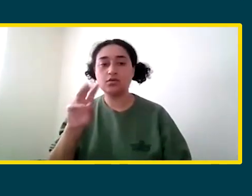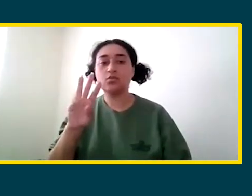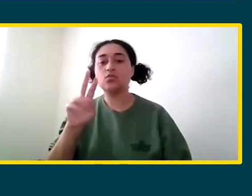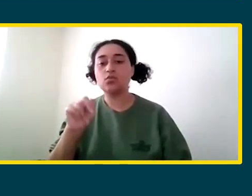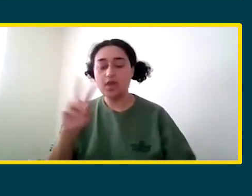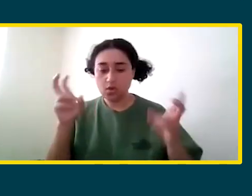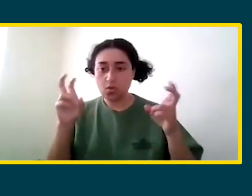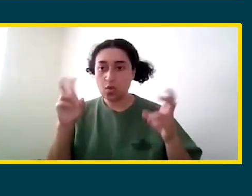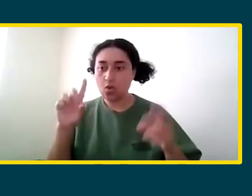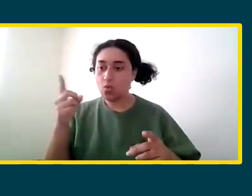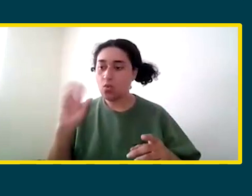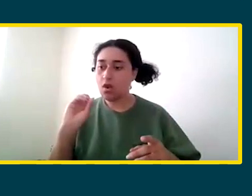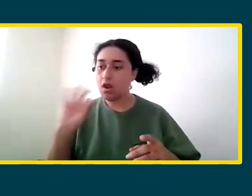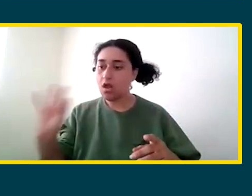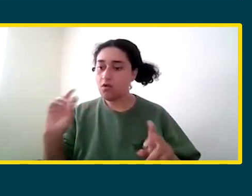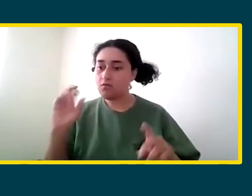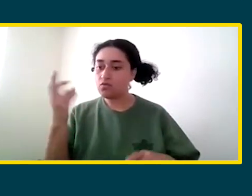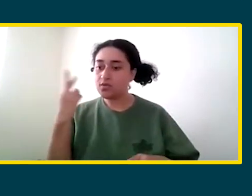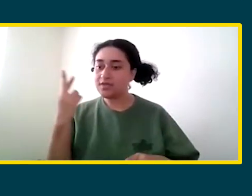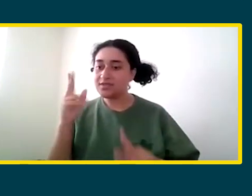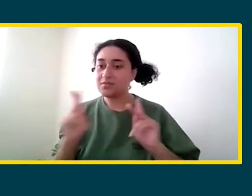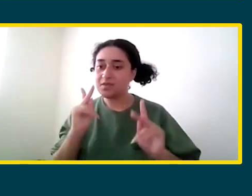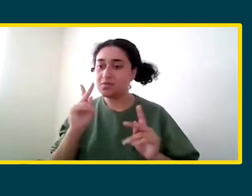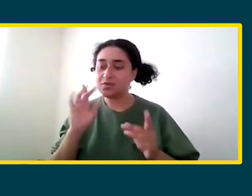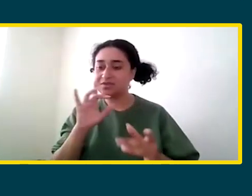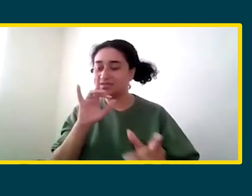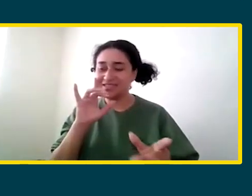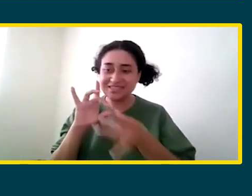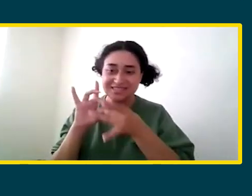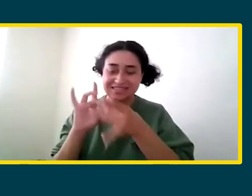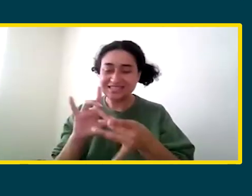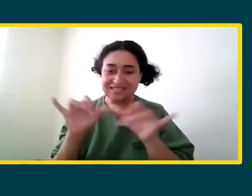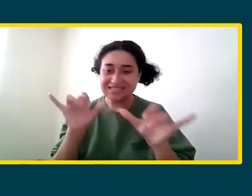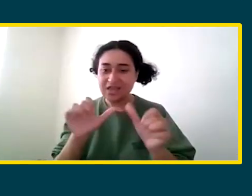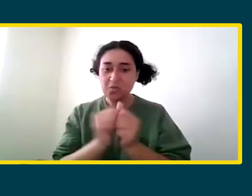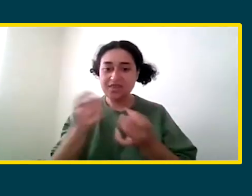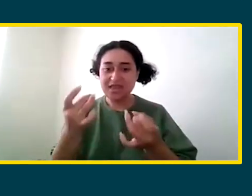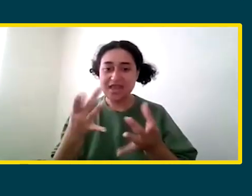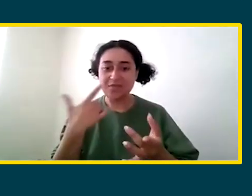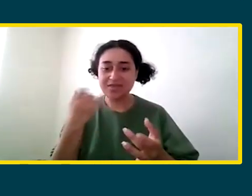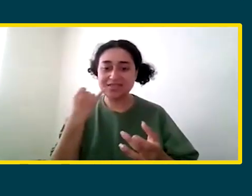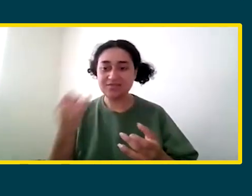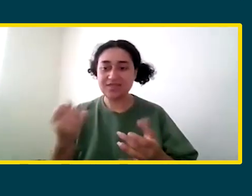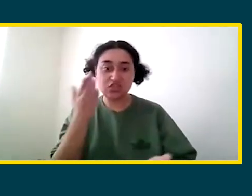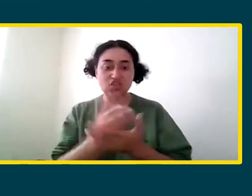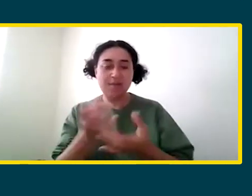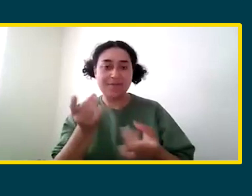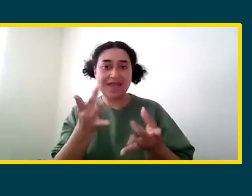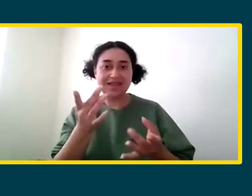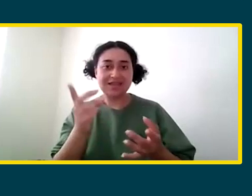one of the reasons people cling so tightly to their hates is that if they stop, they would have to start looking at